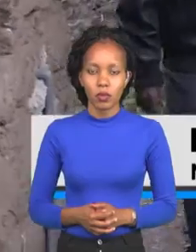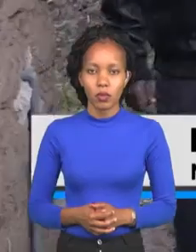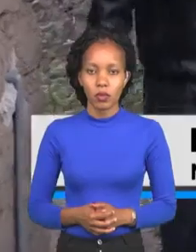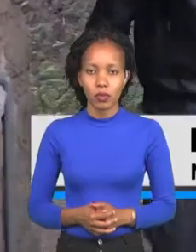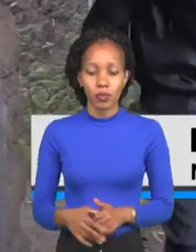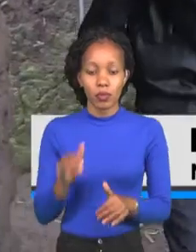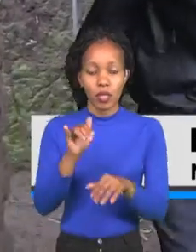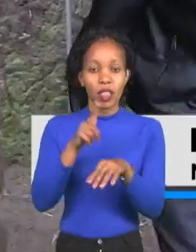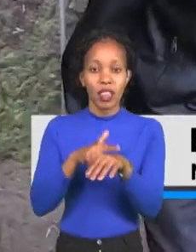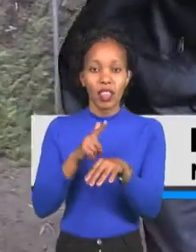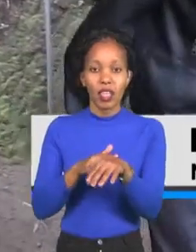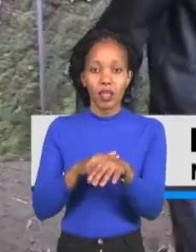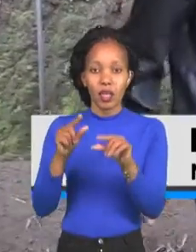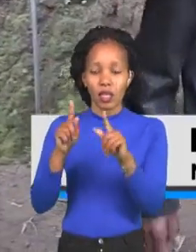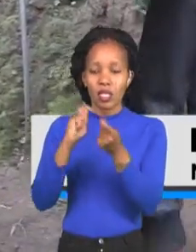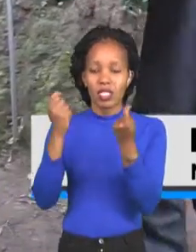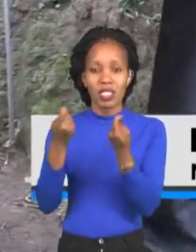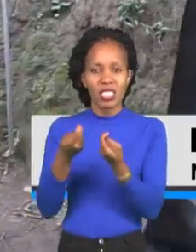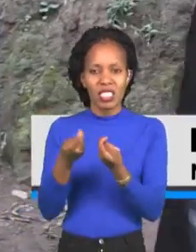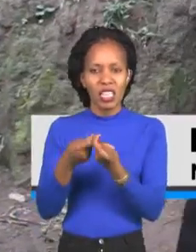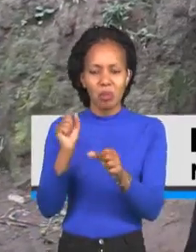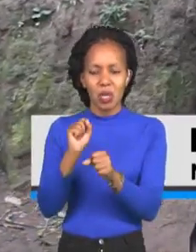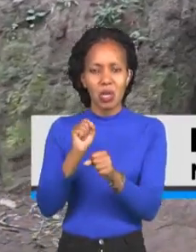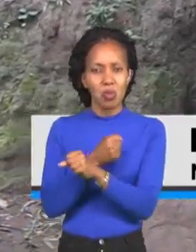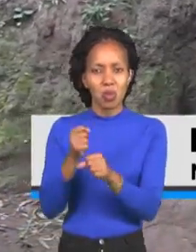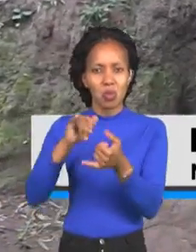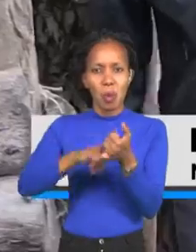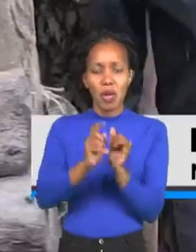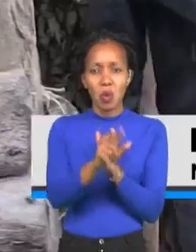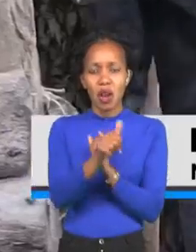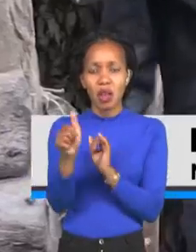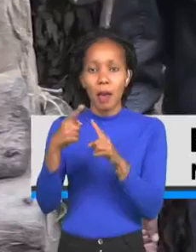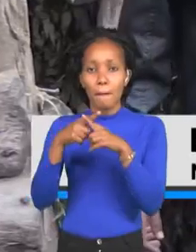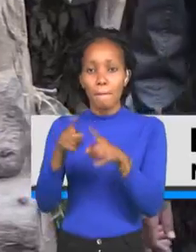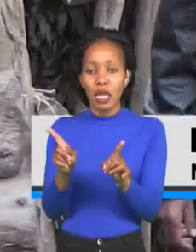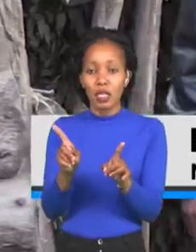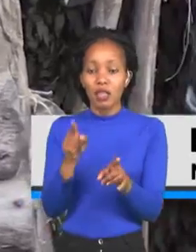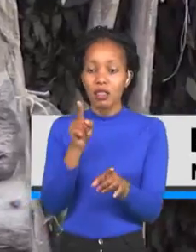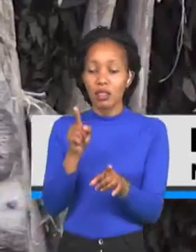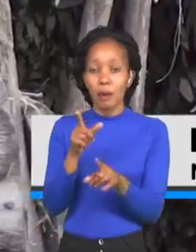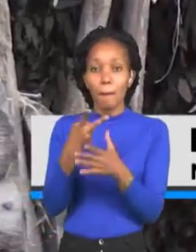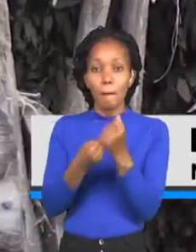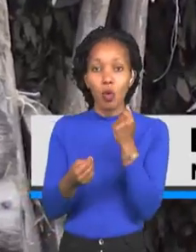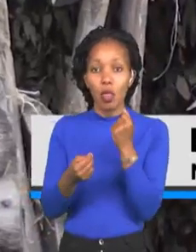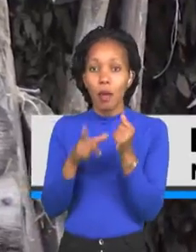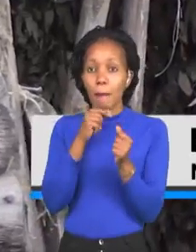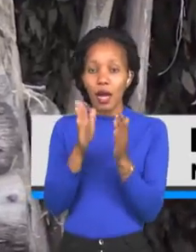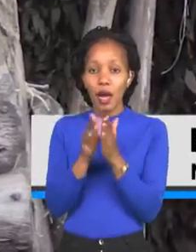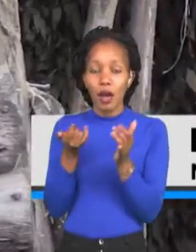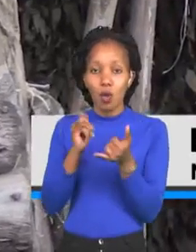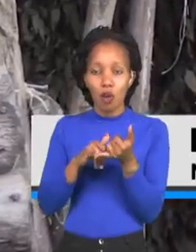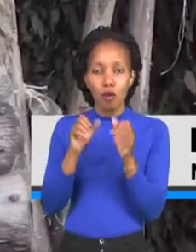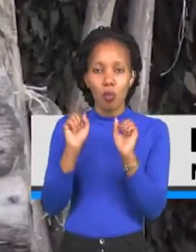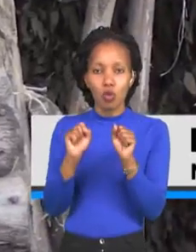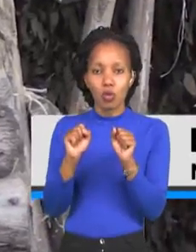At the time, mixed ethnicity marriages were very rare and not seen positively. But for Tamar and his wife, it was essential to overcome these ethnic